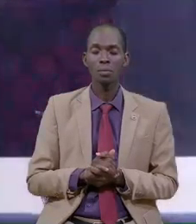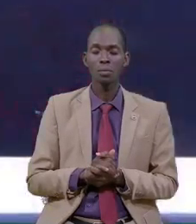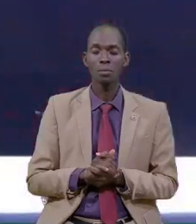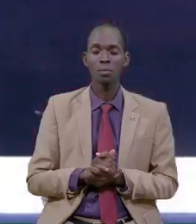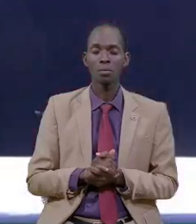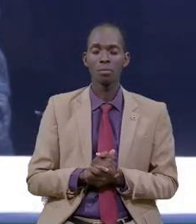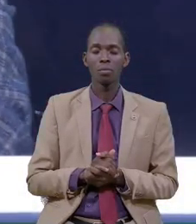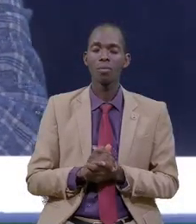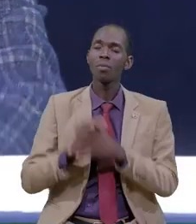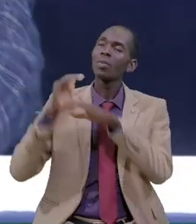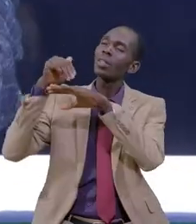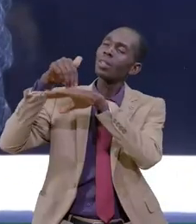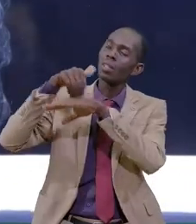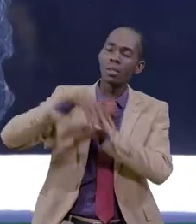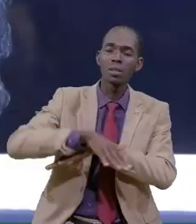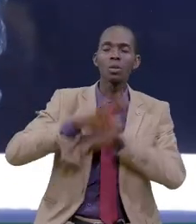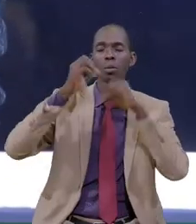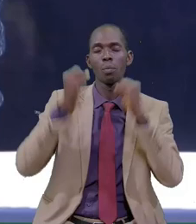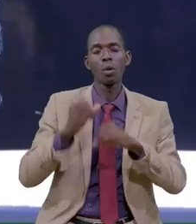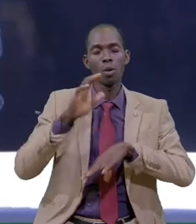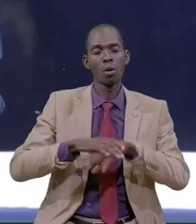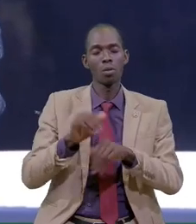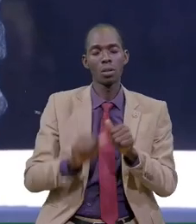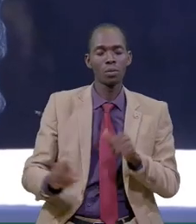Send forth your power upon everyone.